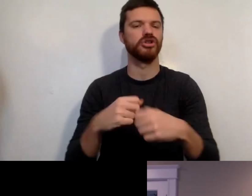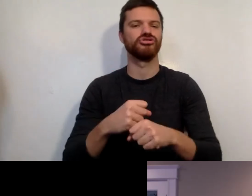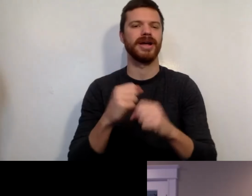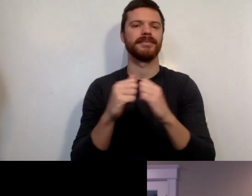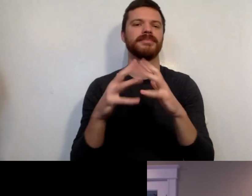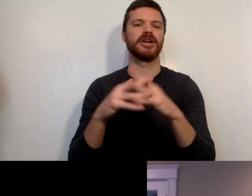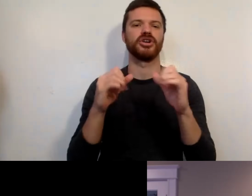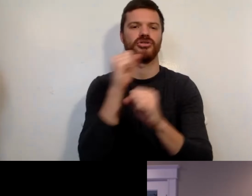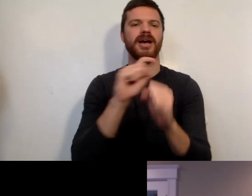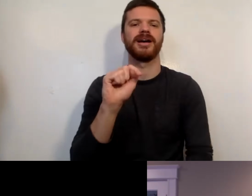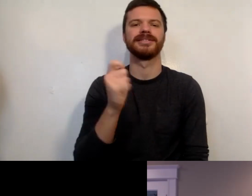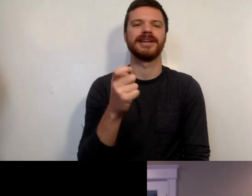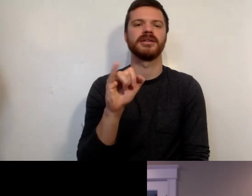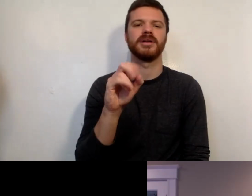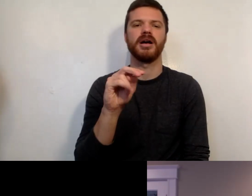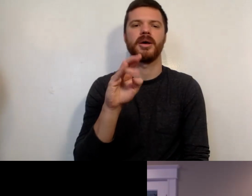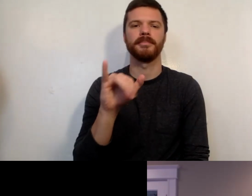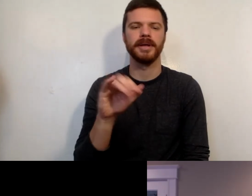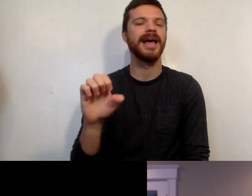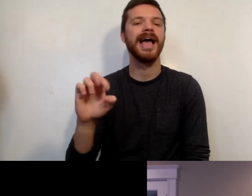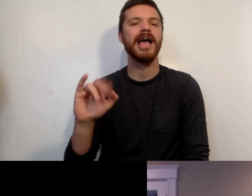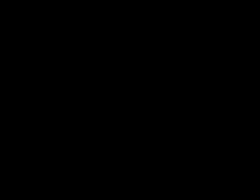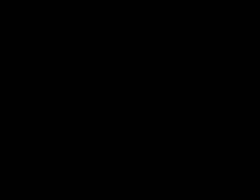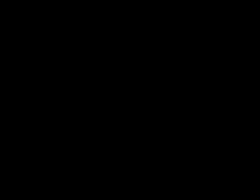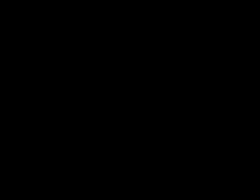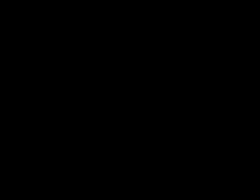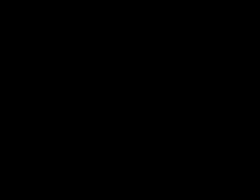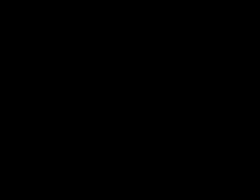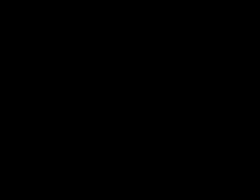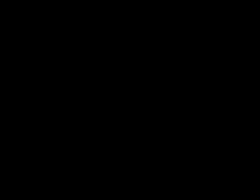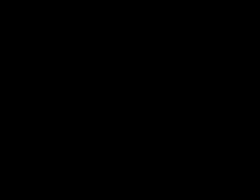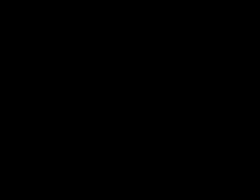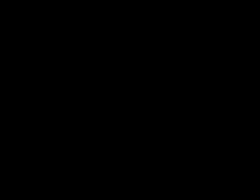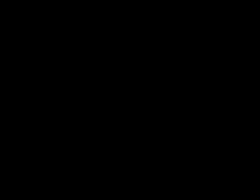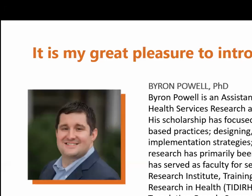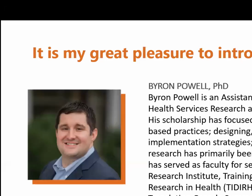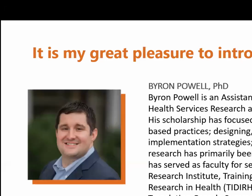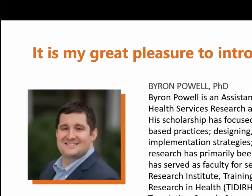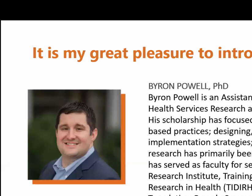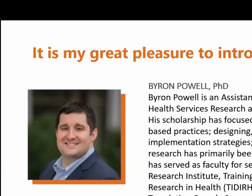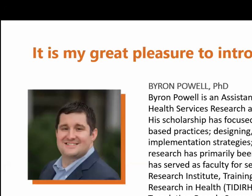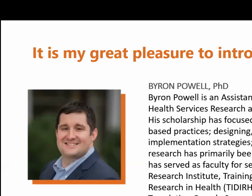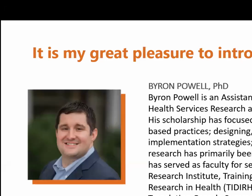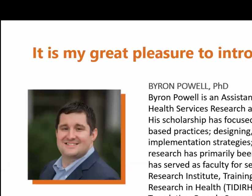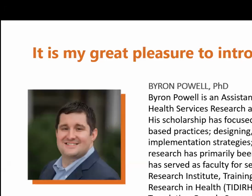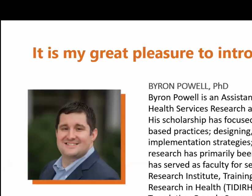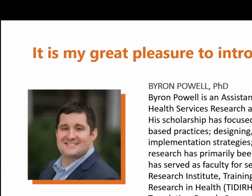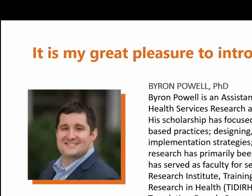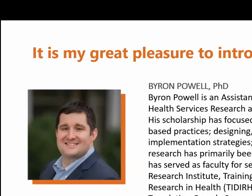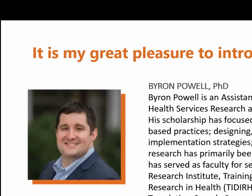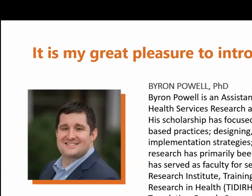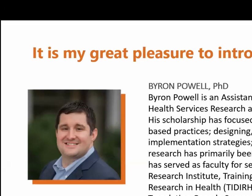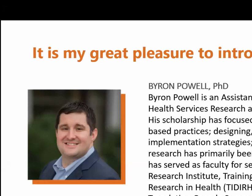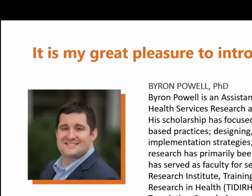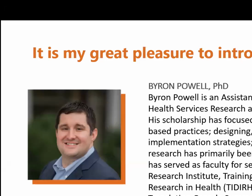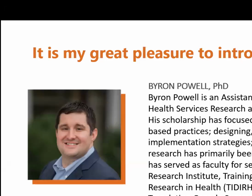strategy taxonomies like the ERIC taxonomy, and then working with Anola Proctor and other colleagues on guidance